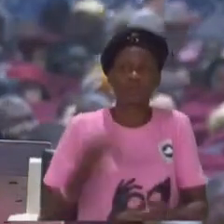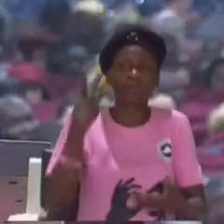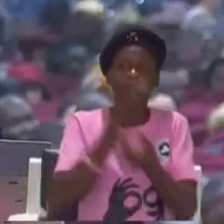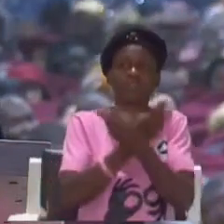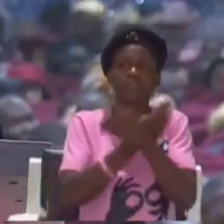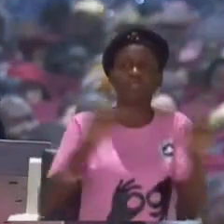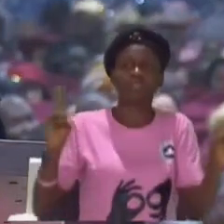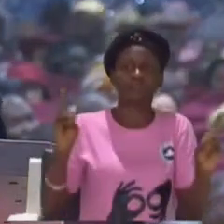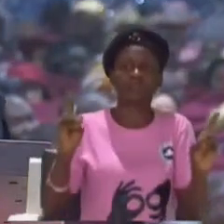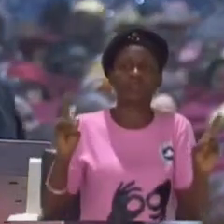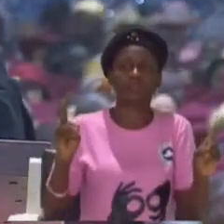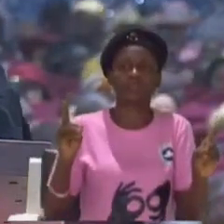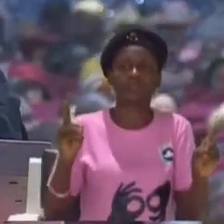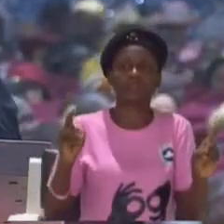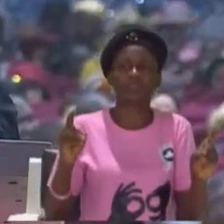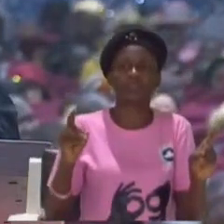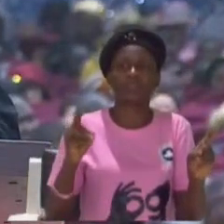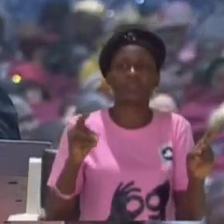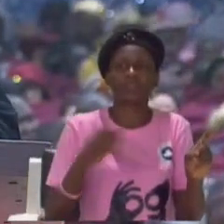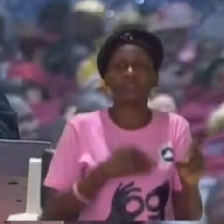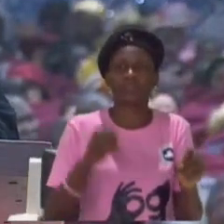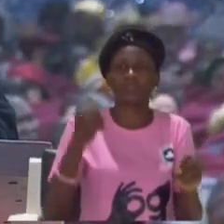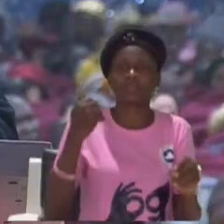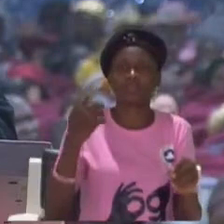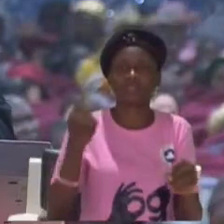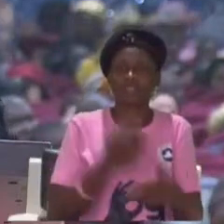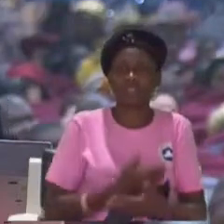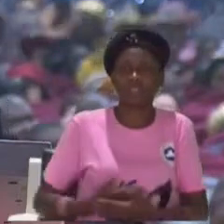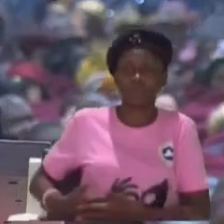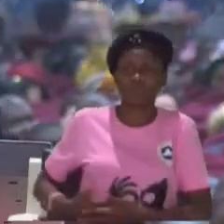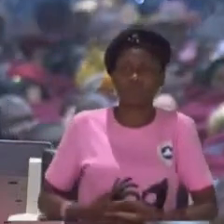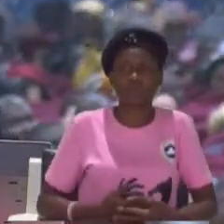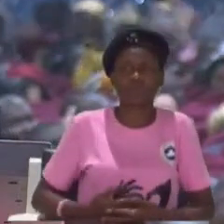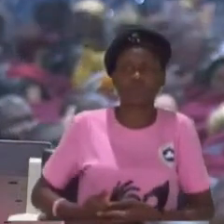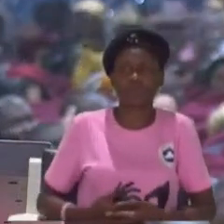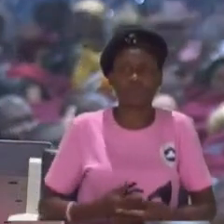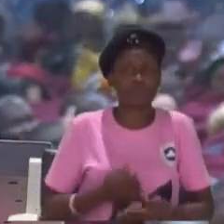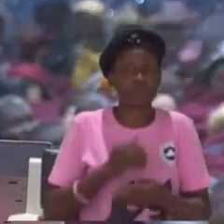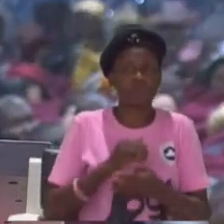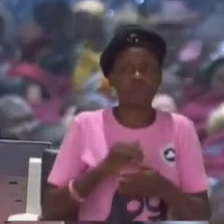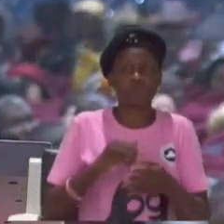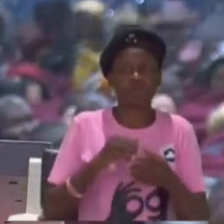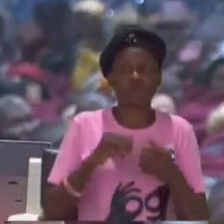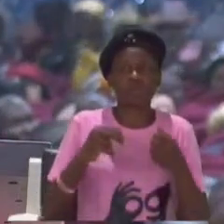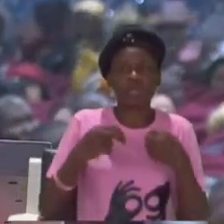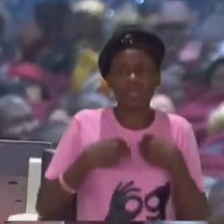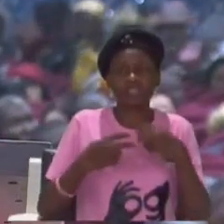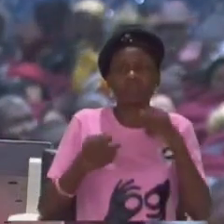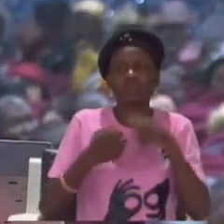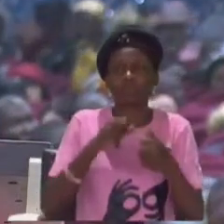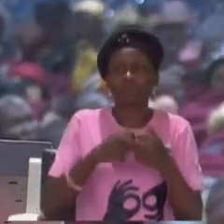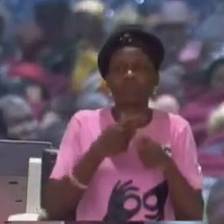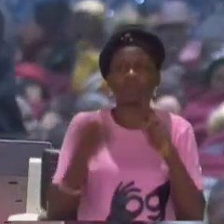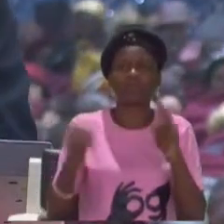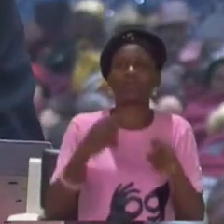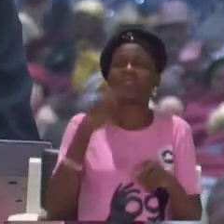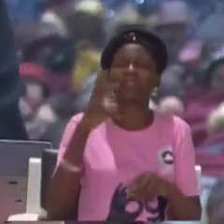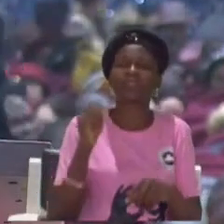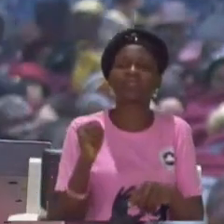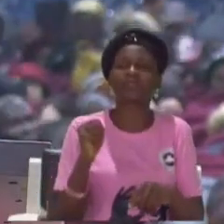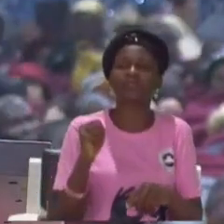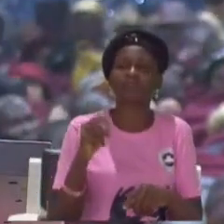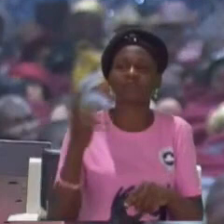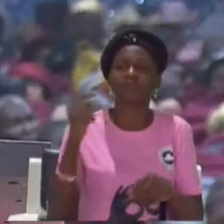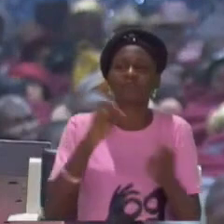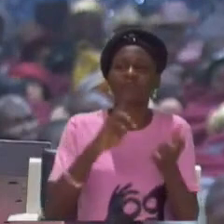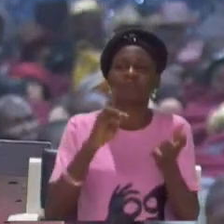delivered, and the baby had complication, but they told them, the